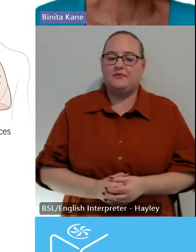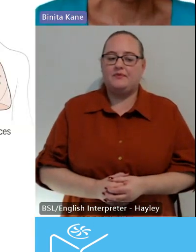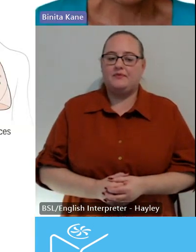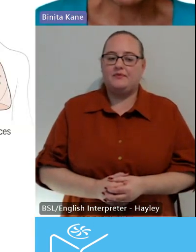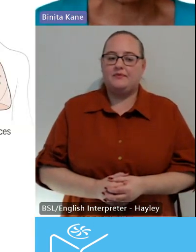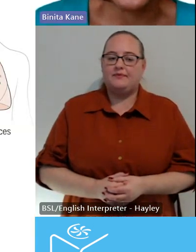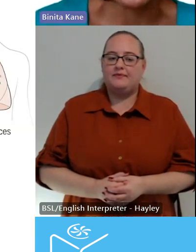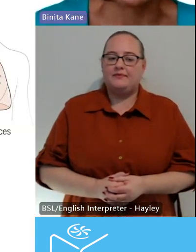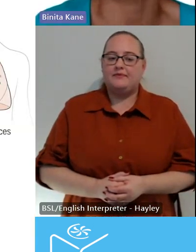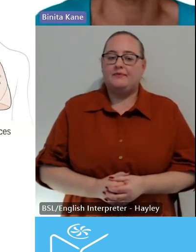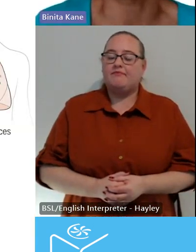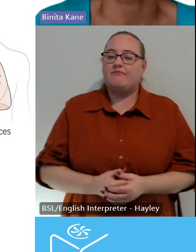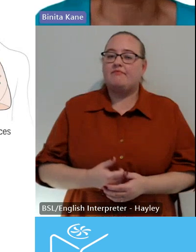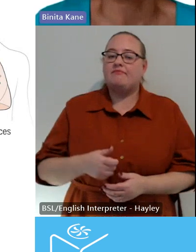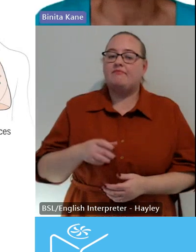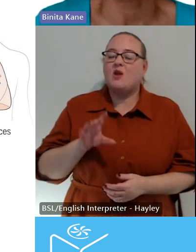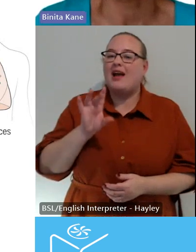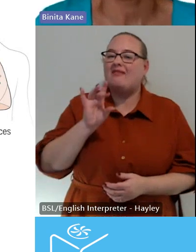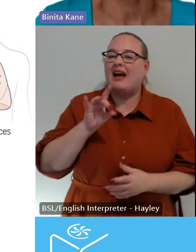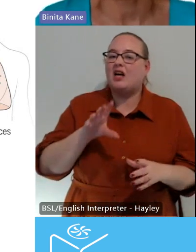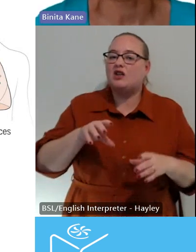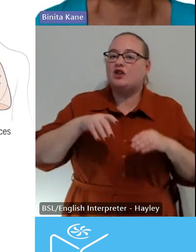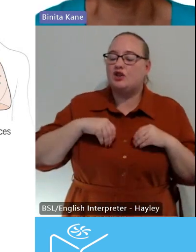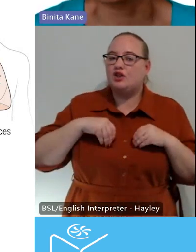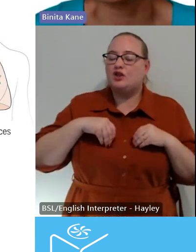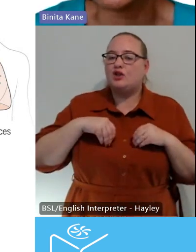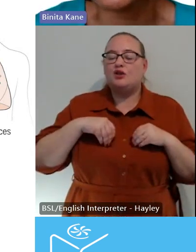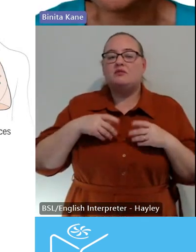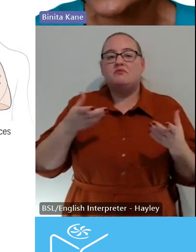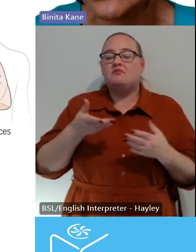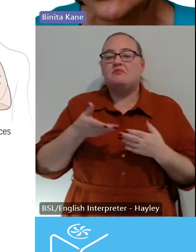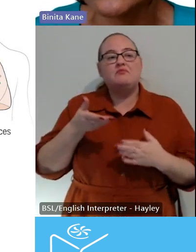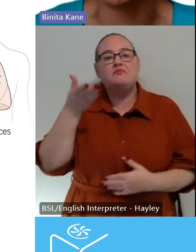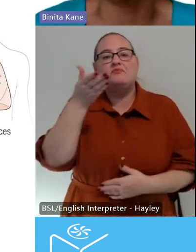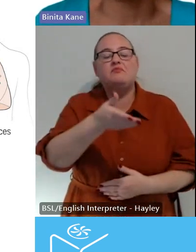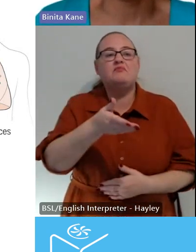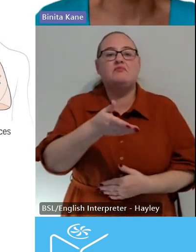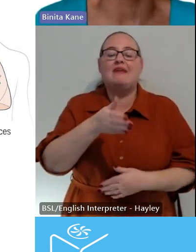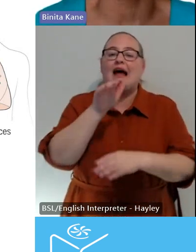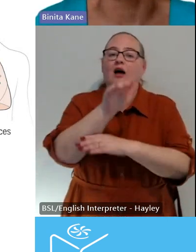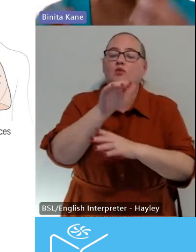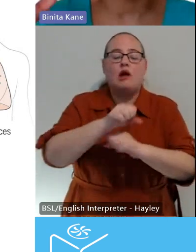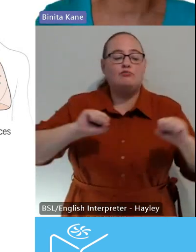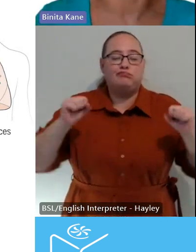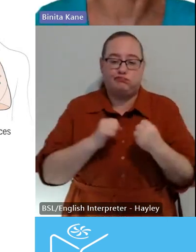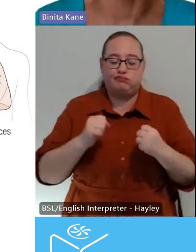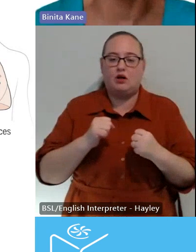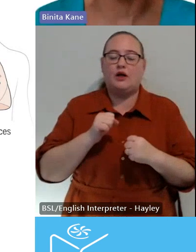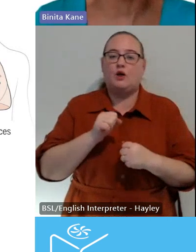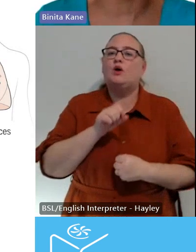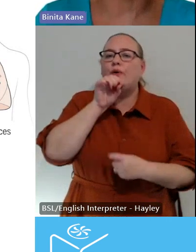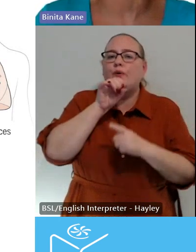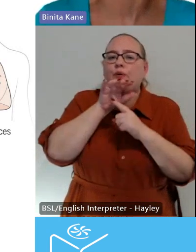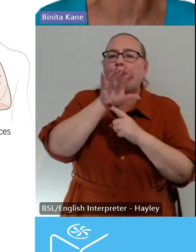So let's think about infection. If you wander out into the freezing cold, you will very quickly see your breath fogging up.